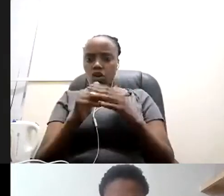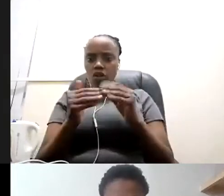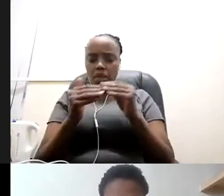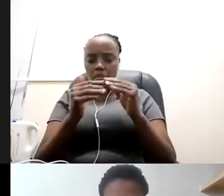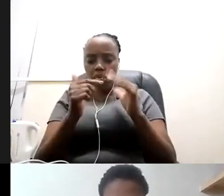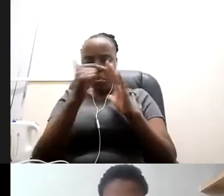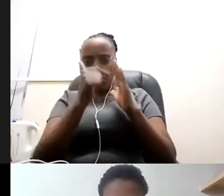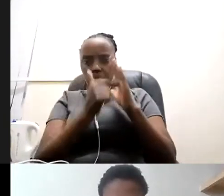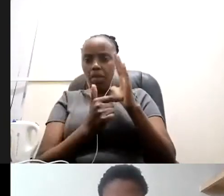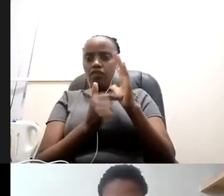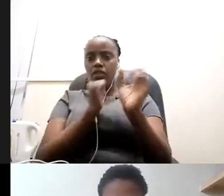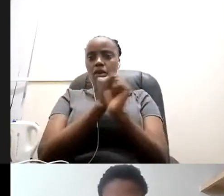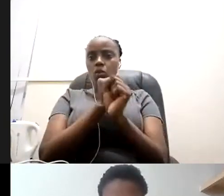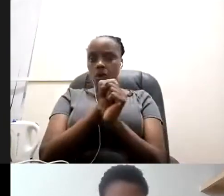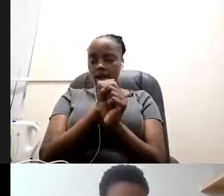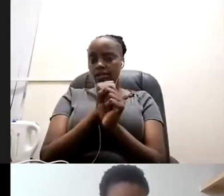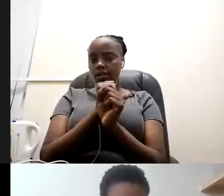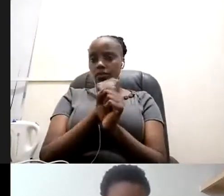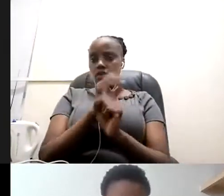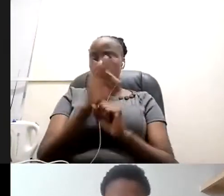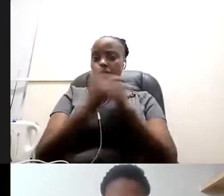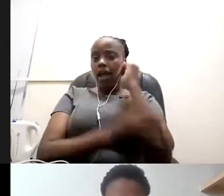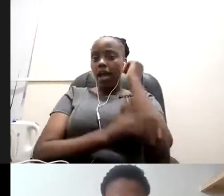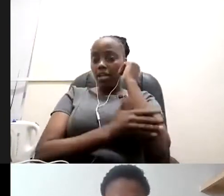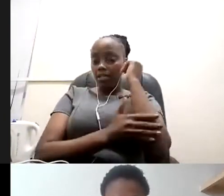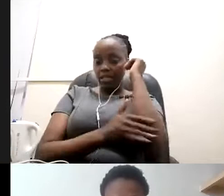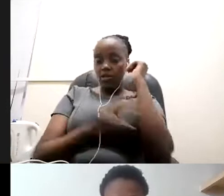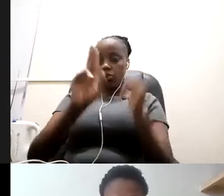of states members of United Nations.